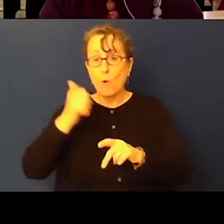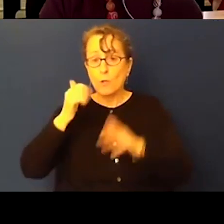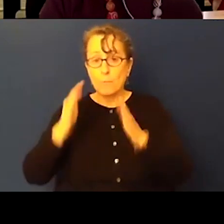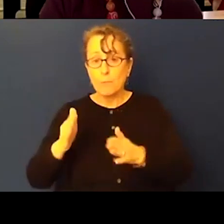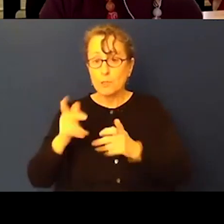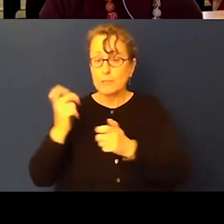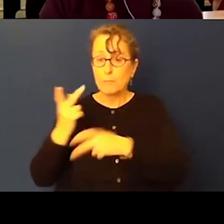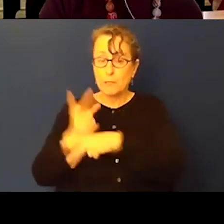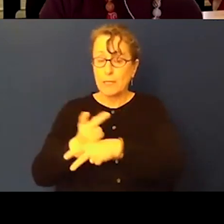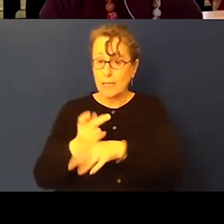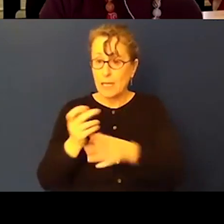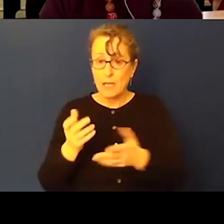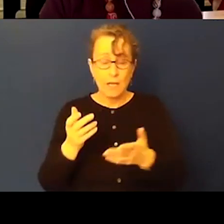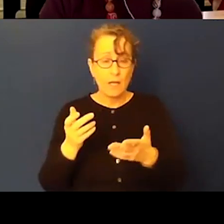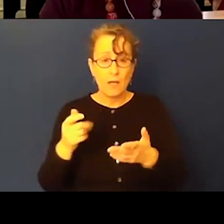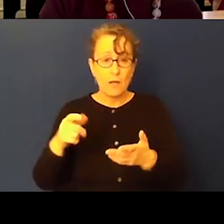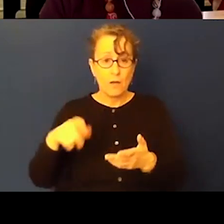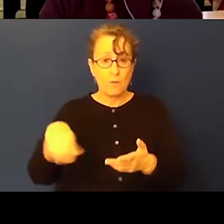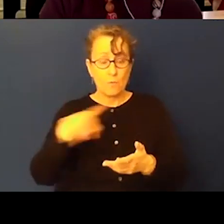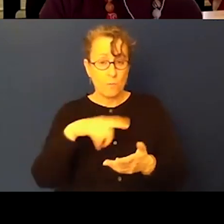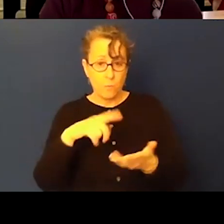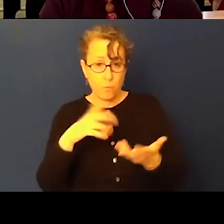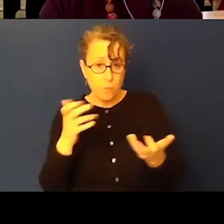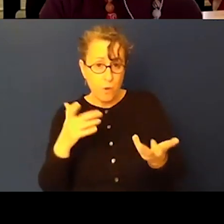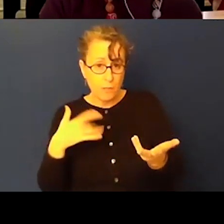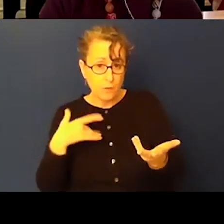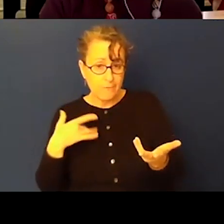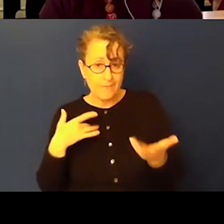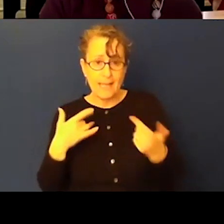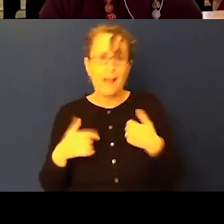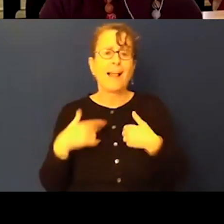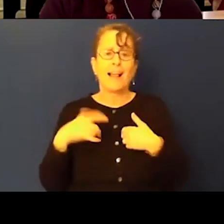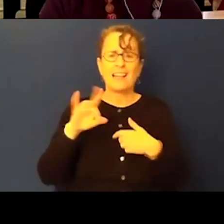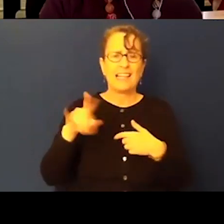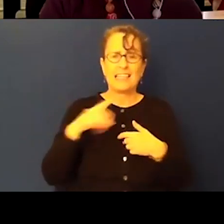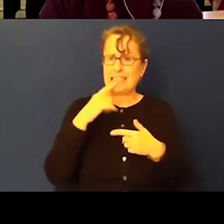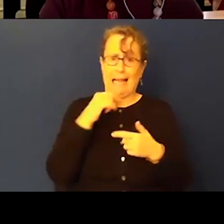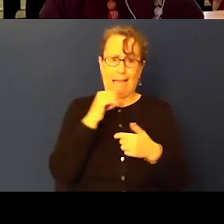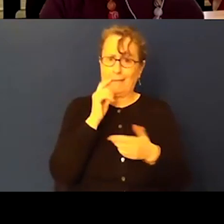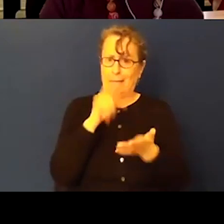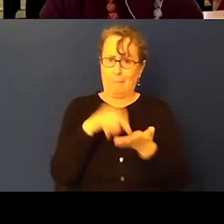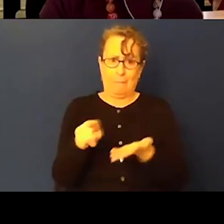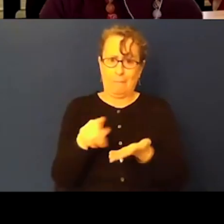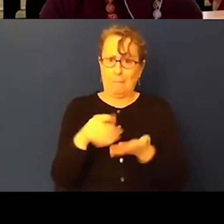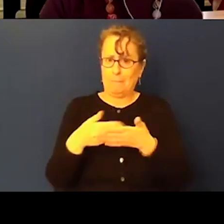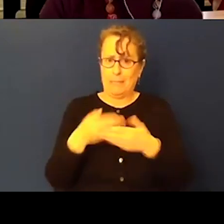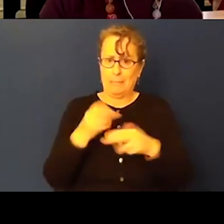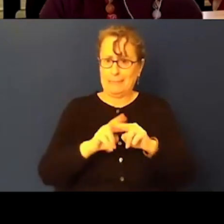Yeah, I haven't hired a babysitter in a long time. Tim?